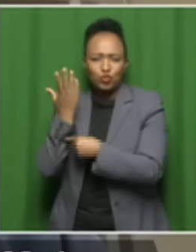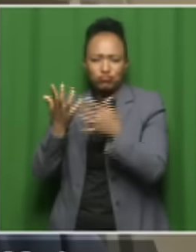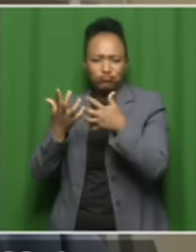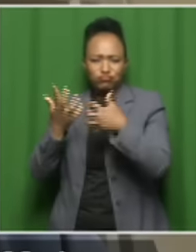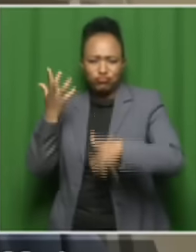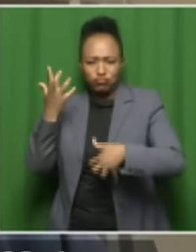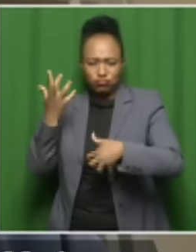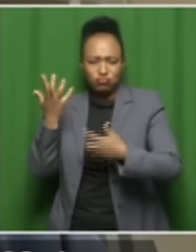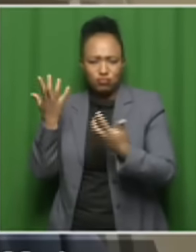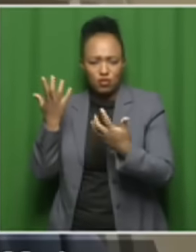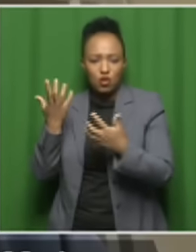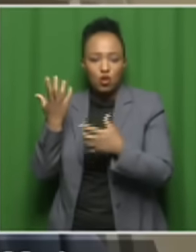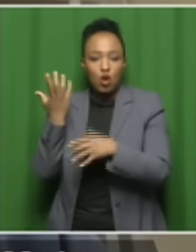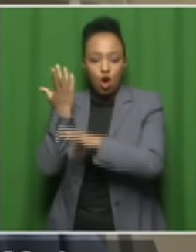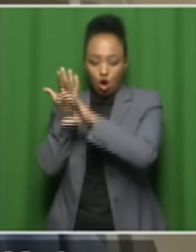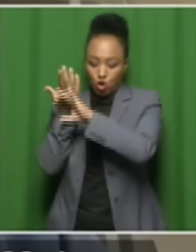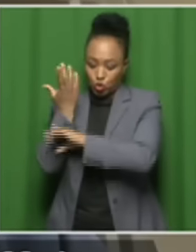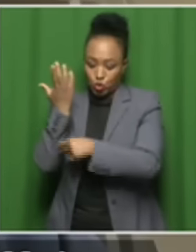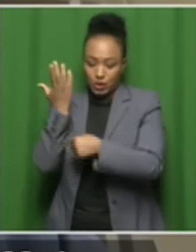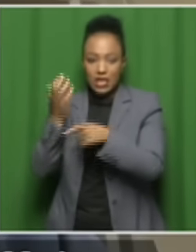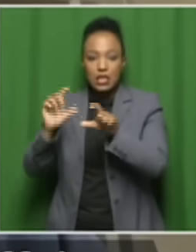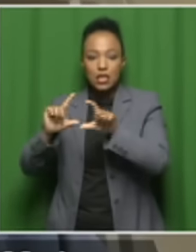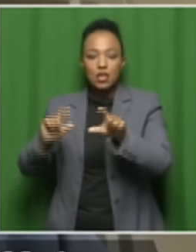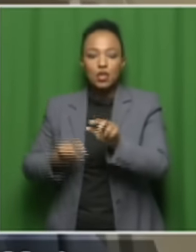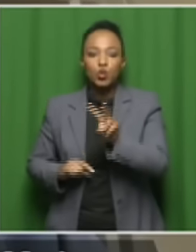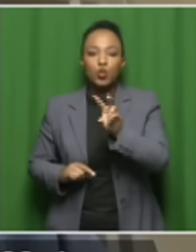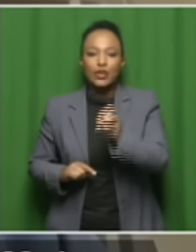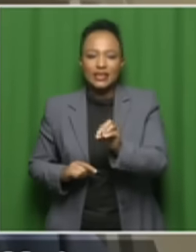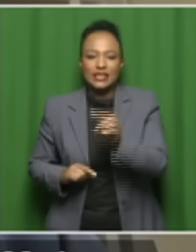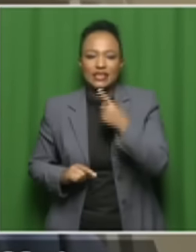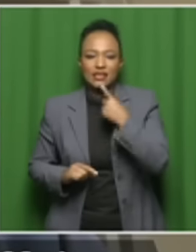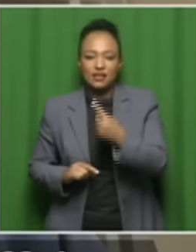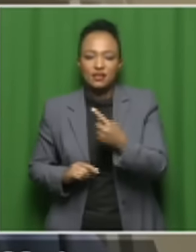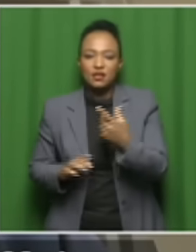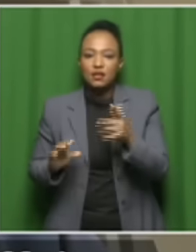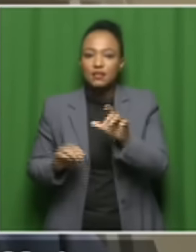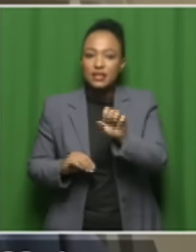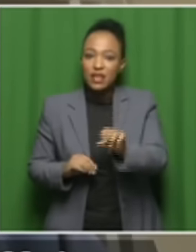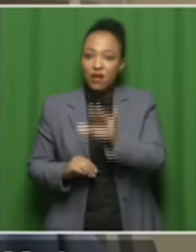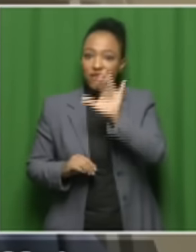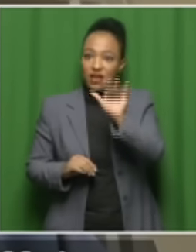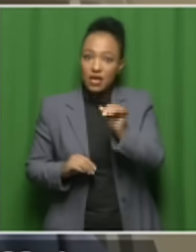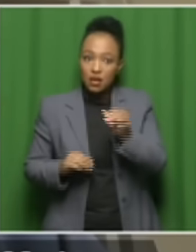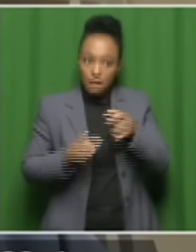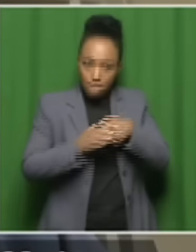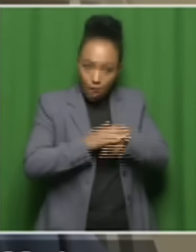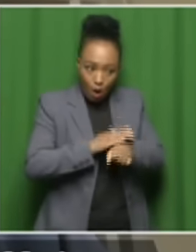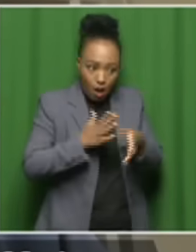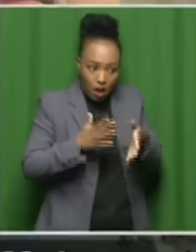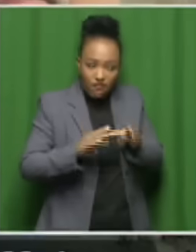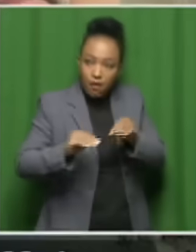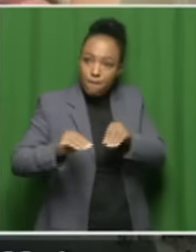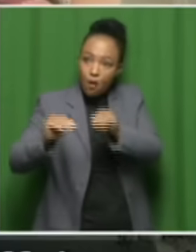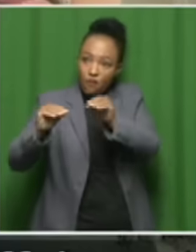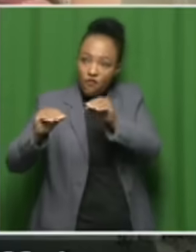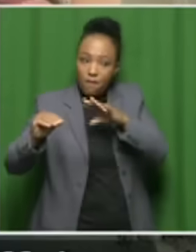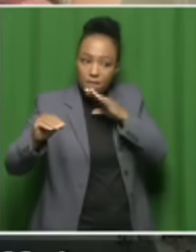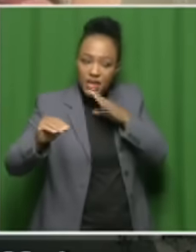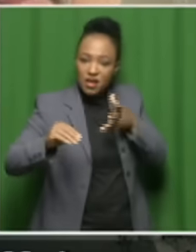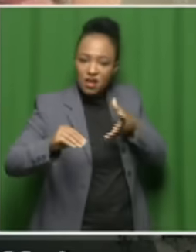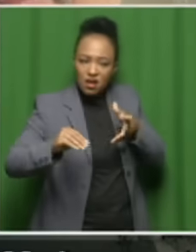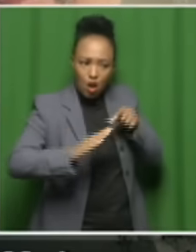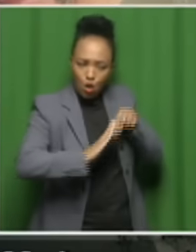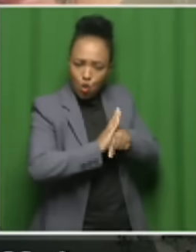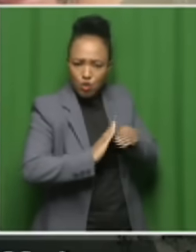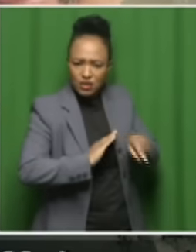of the Constitution, which says South Africans can't be deprived of their citizenship. Right. So now